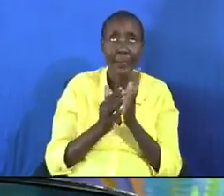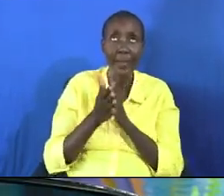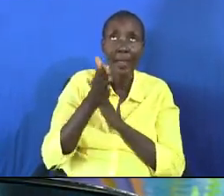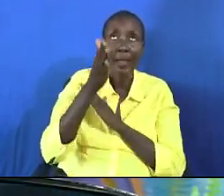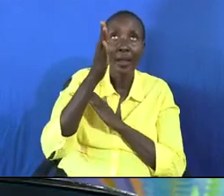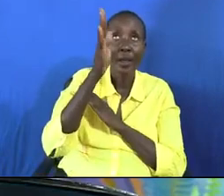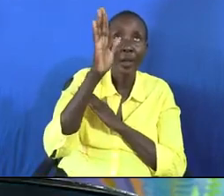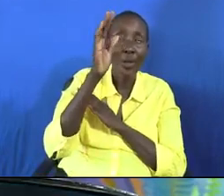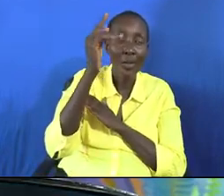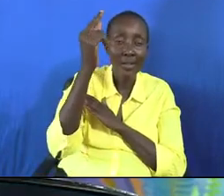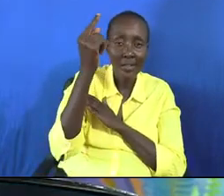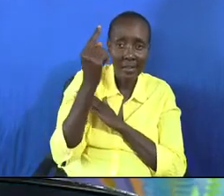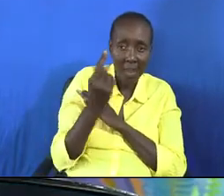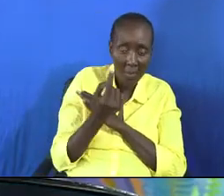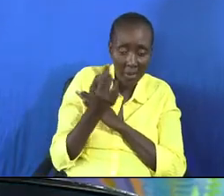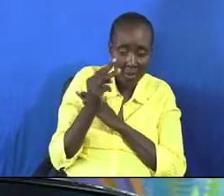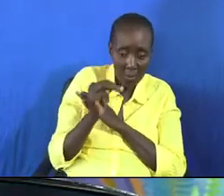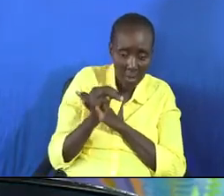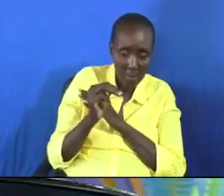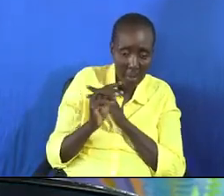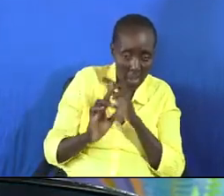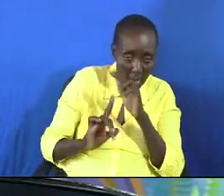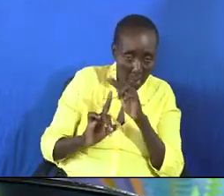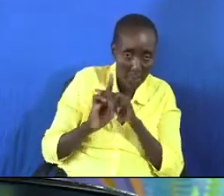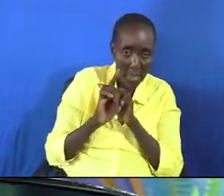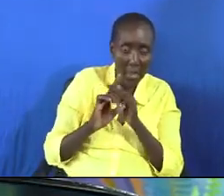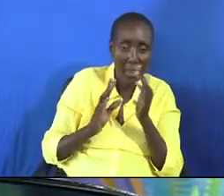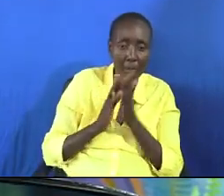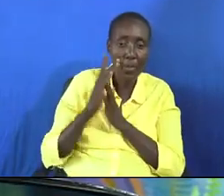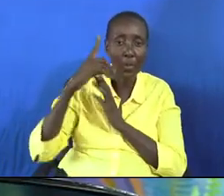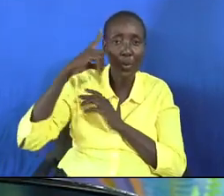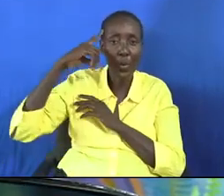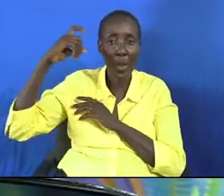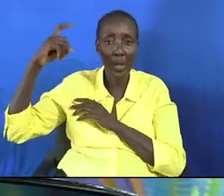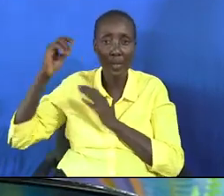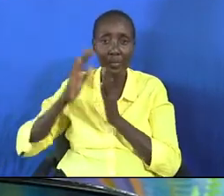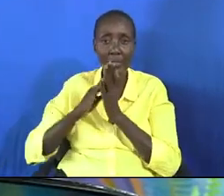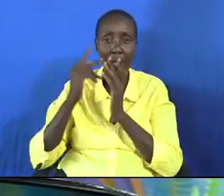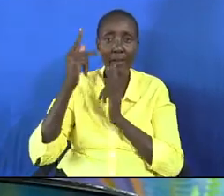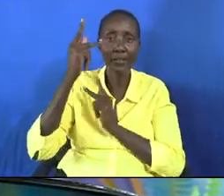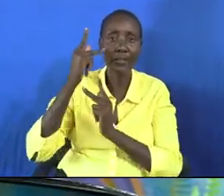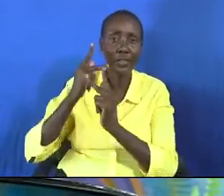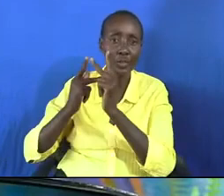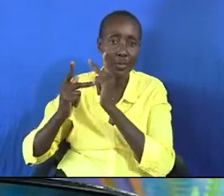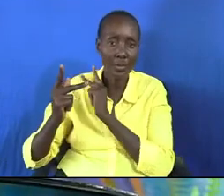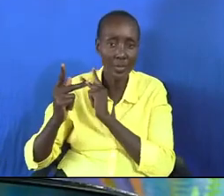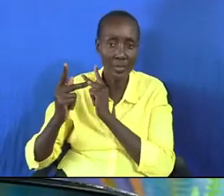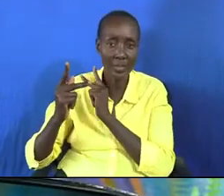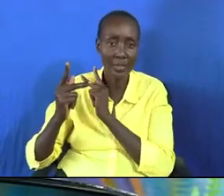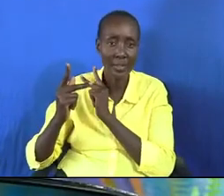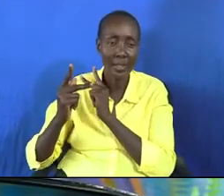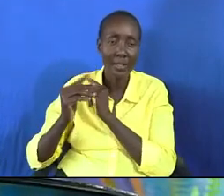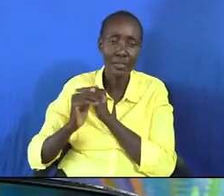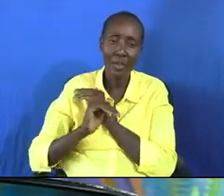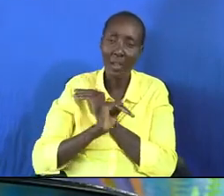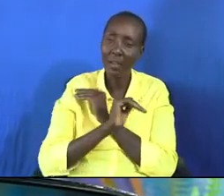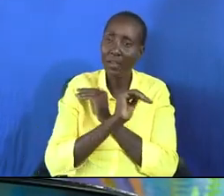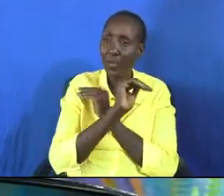God is appearing to them in dreams. God is appearing to them in visions. So I implore